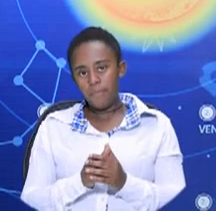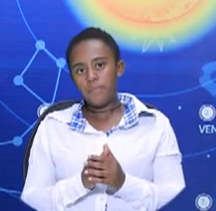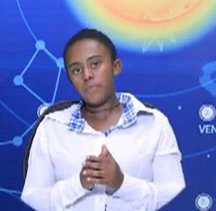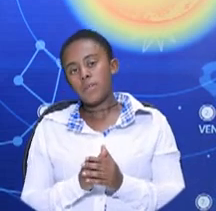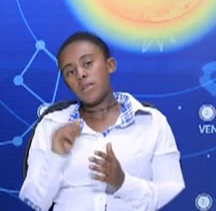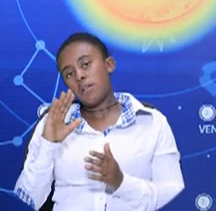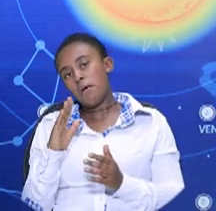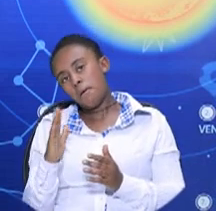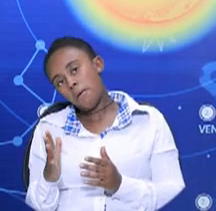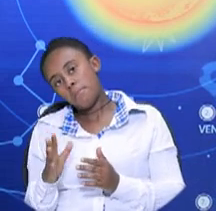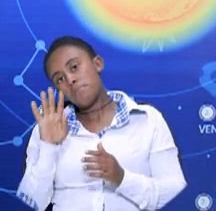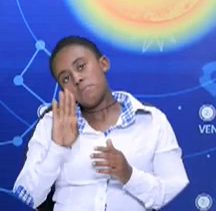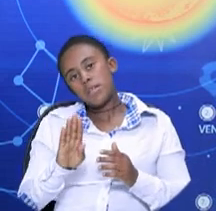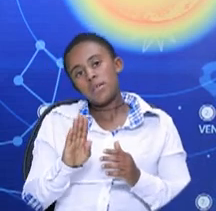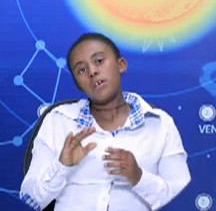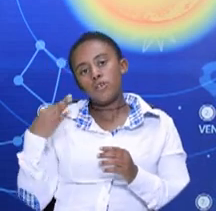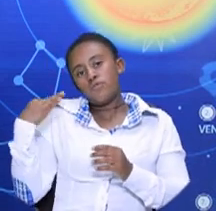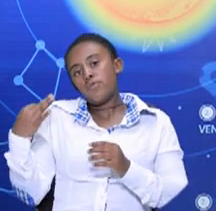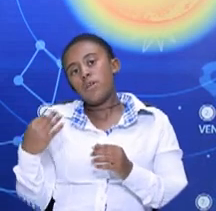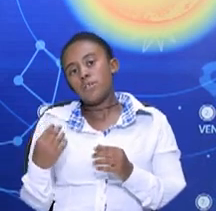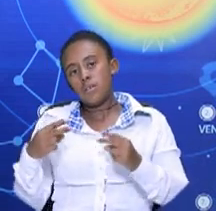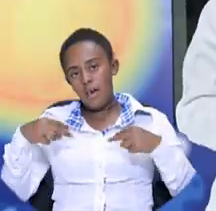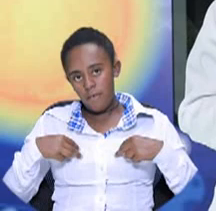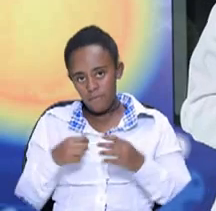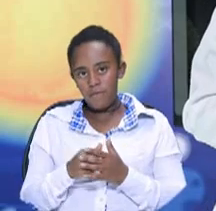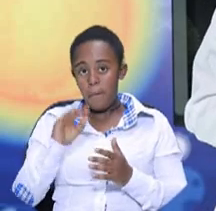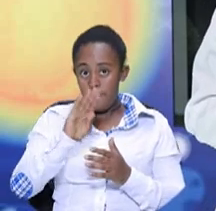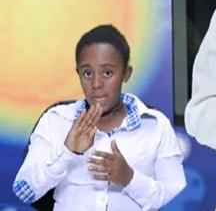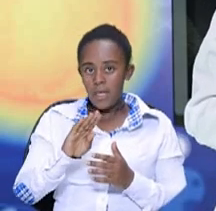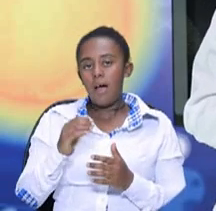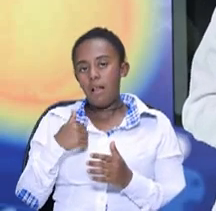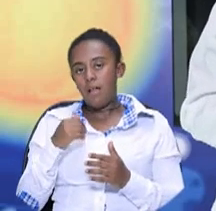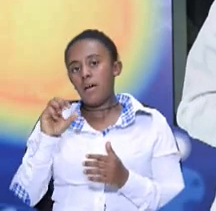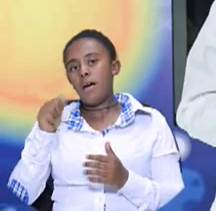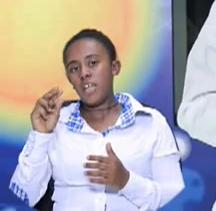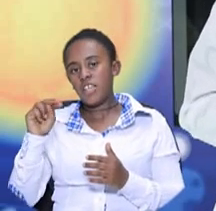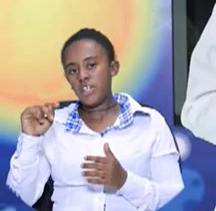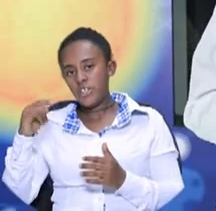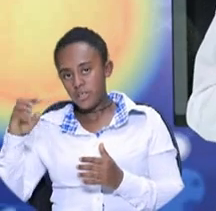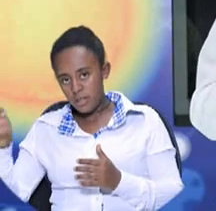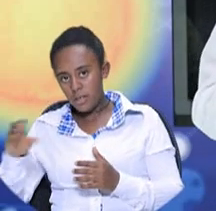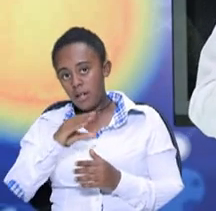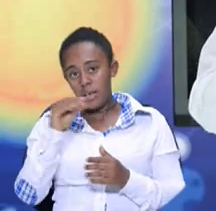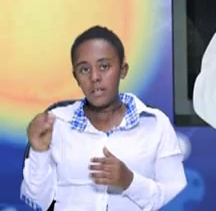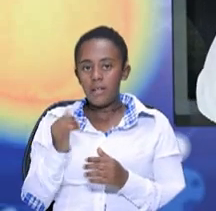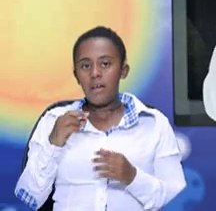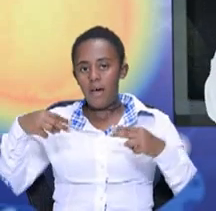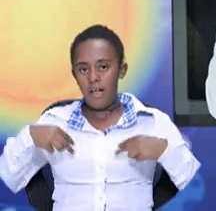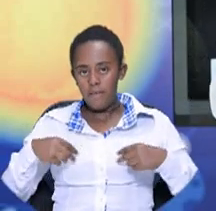A individuals. Type B individuals have B antigen on their red blood cell, and they